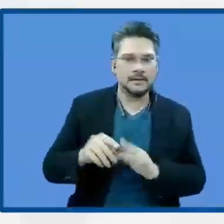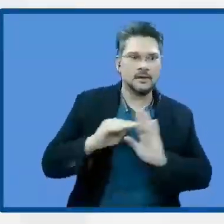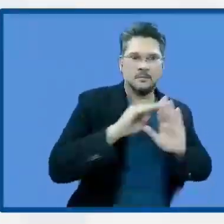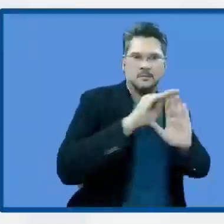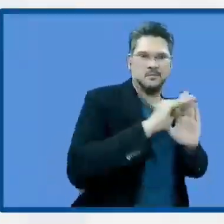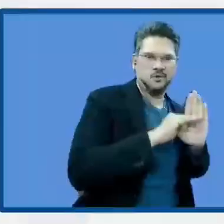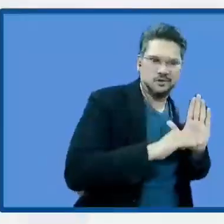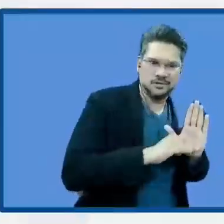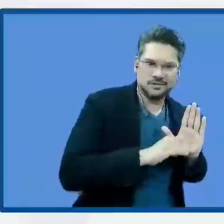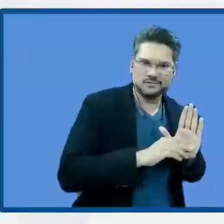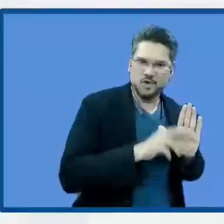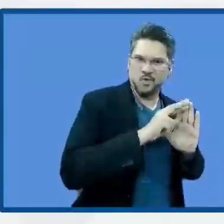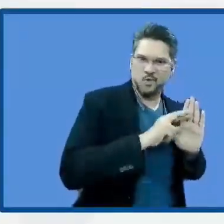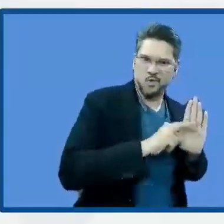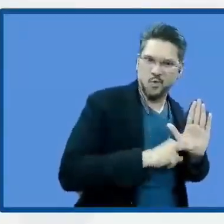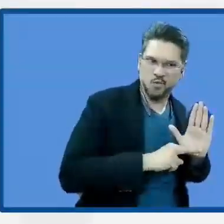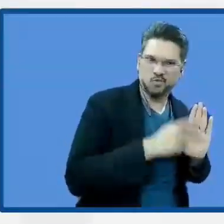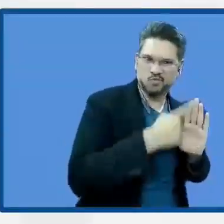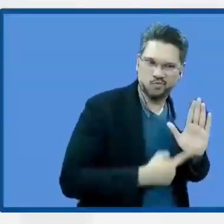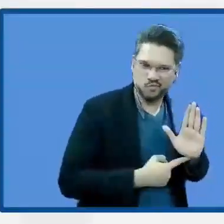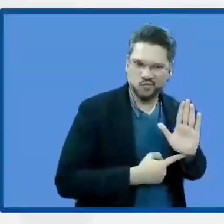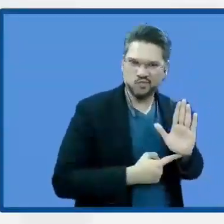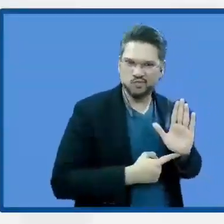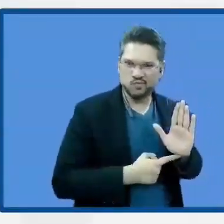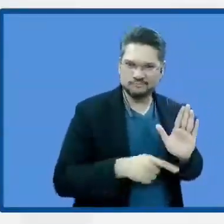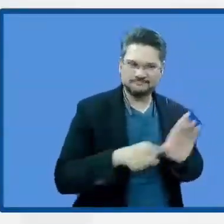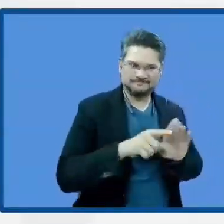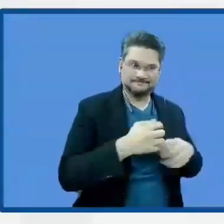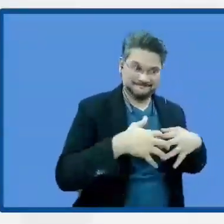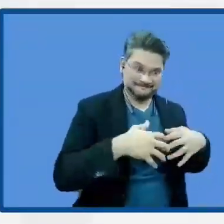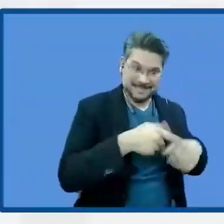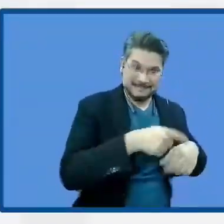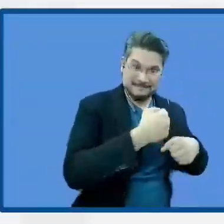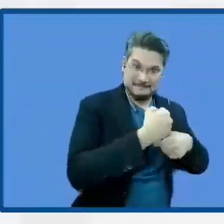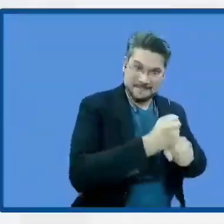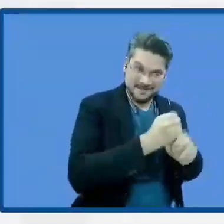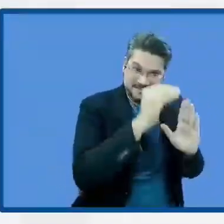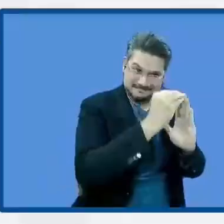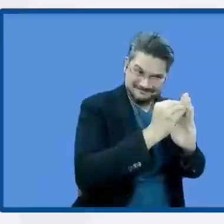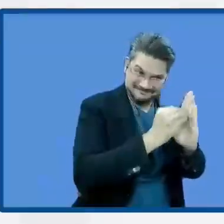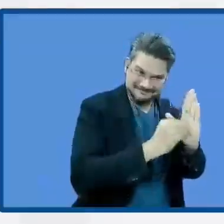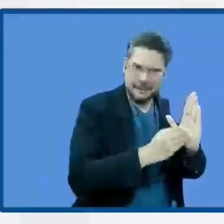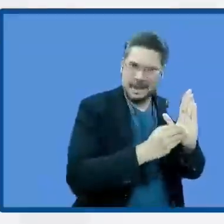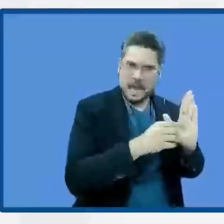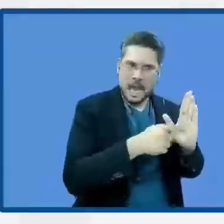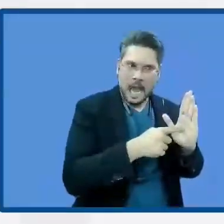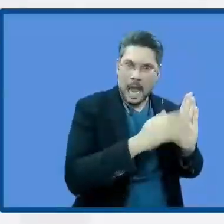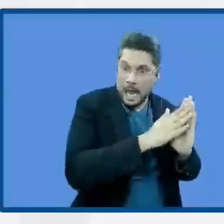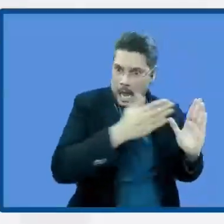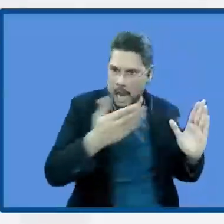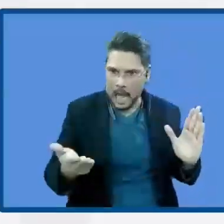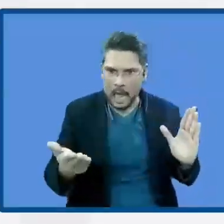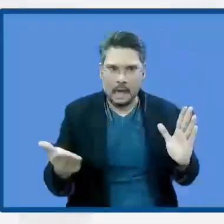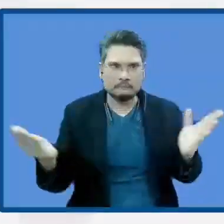the time of drafting the terms of reference, that is when everything falls apart. And here's when we have the